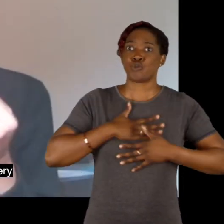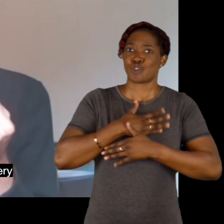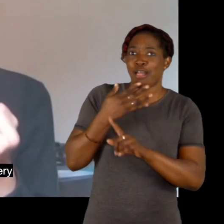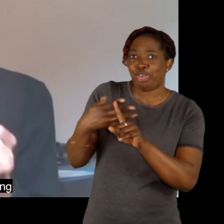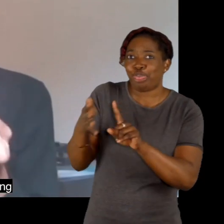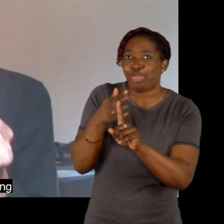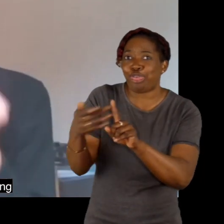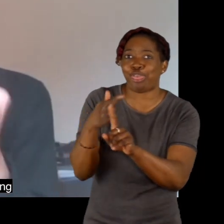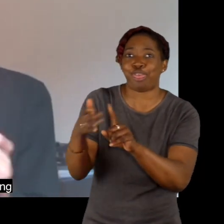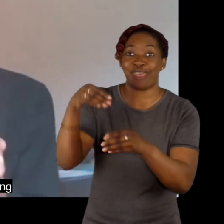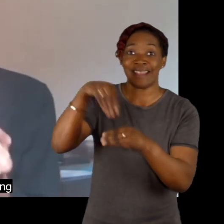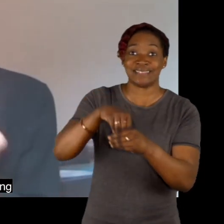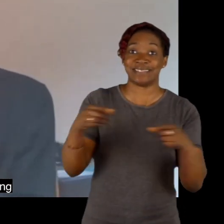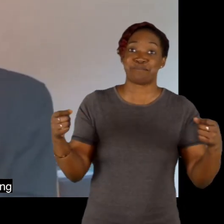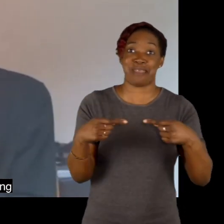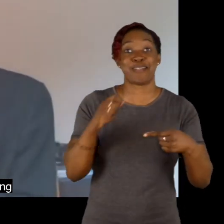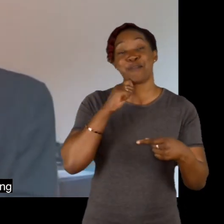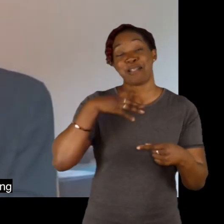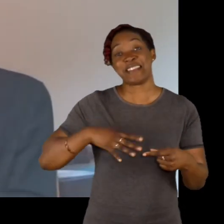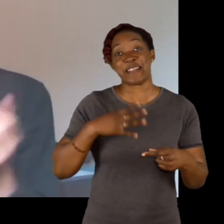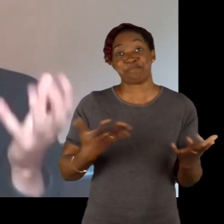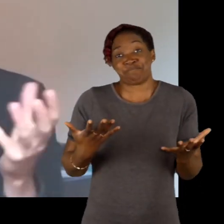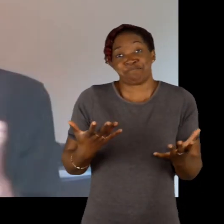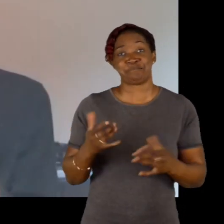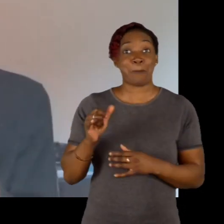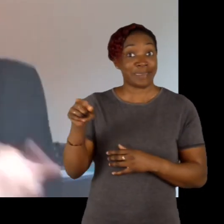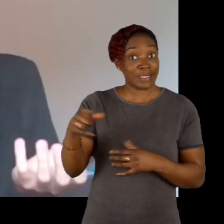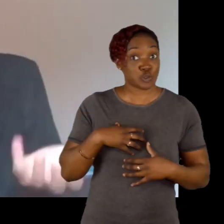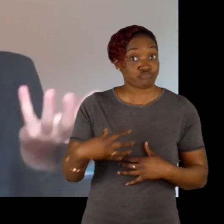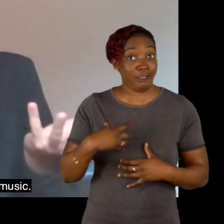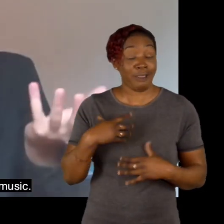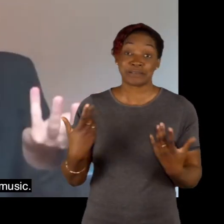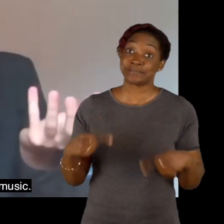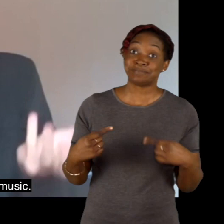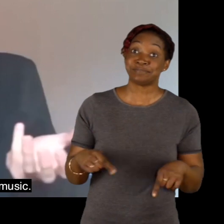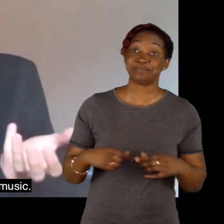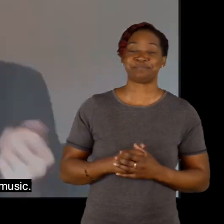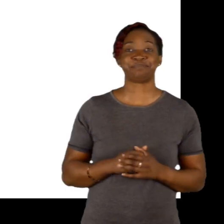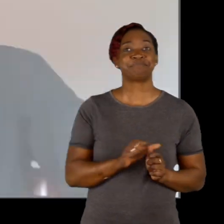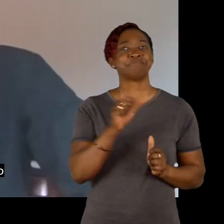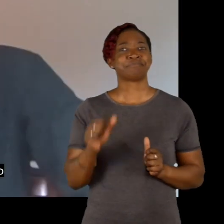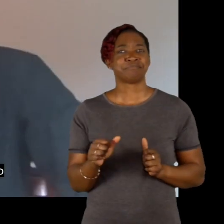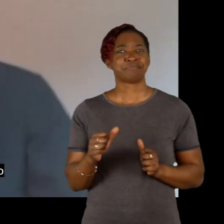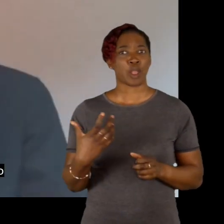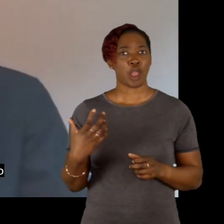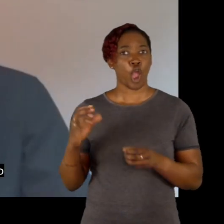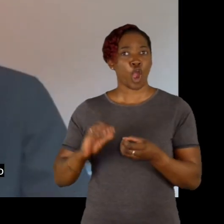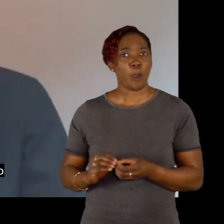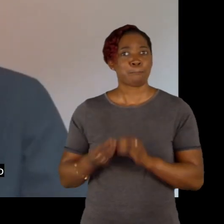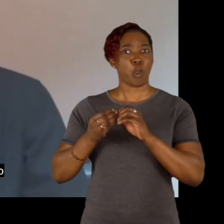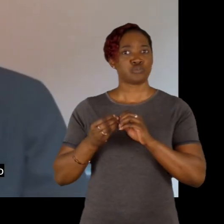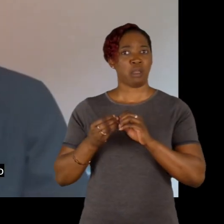emotional blackmail at the ready to put into that email because you're going to need it. And you never know, they might just let you use some music. Next up,